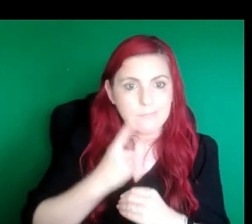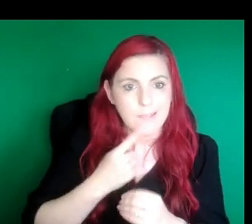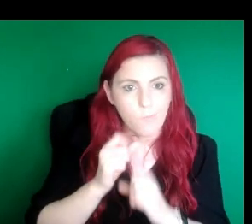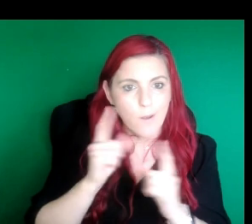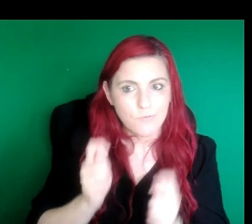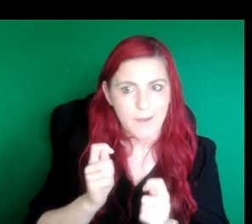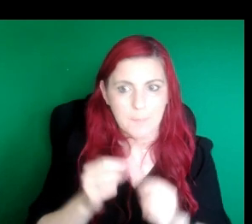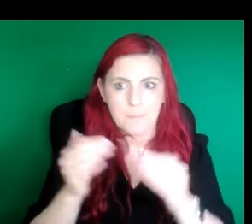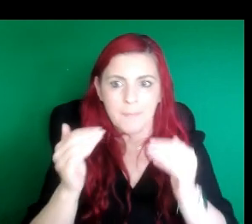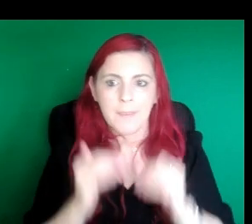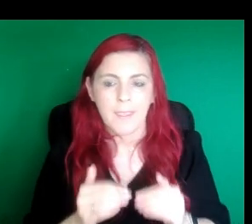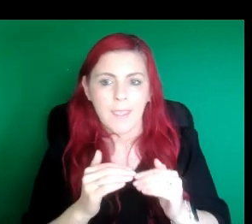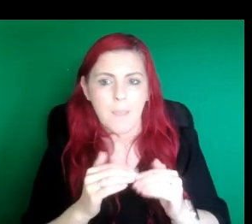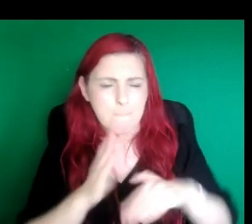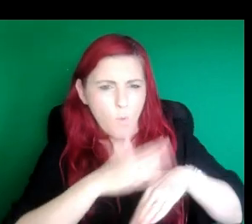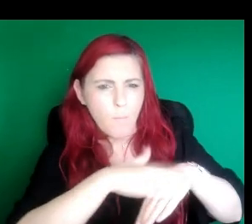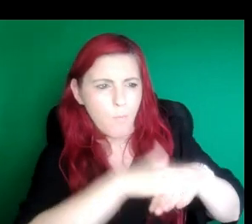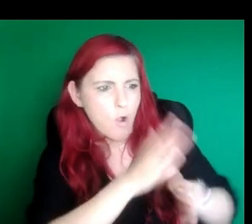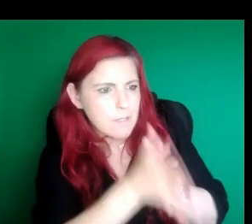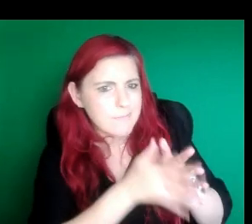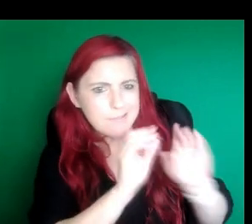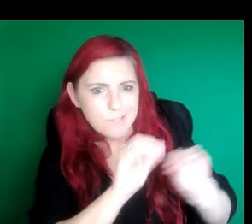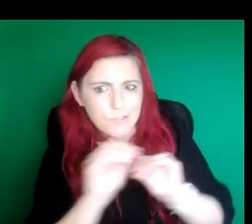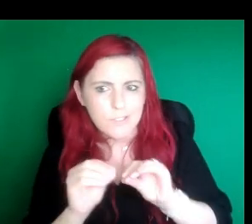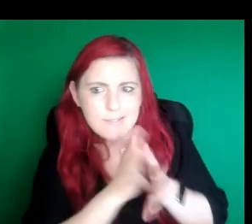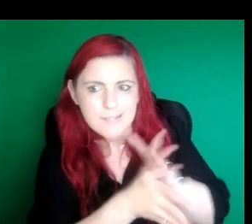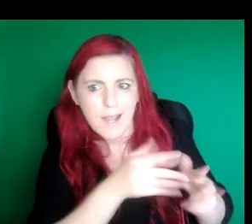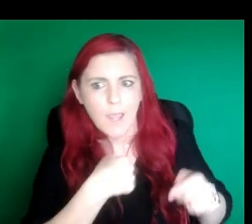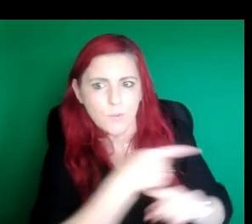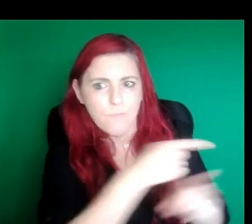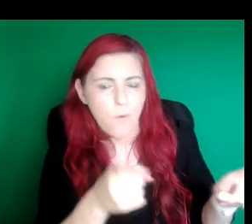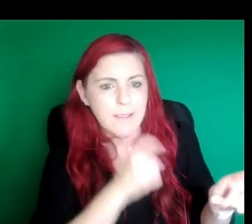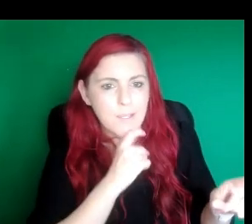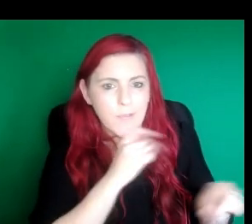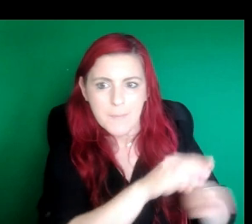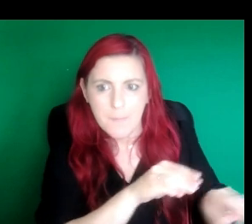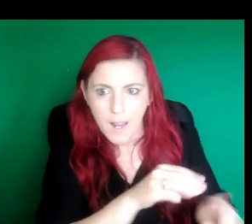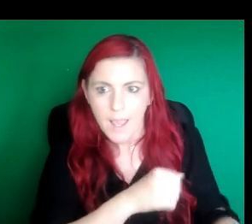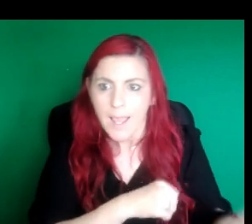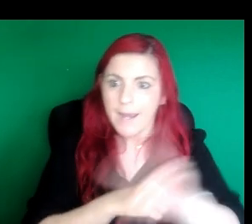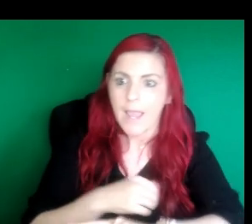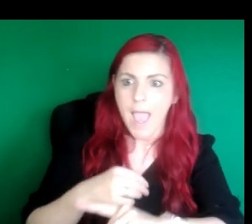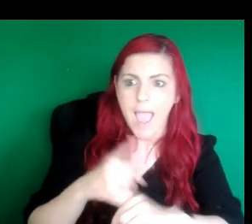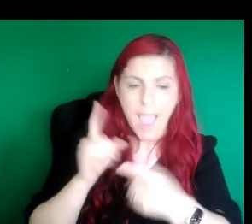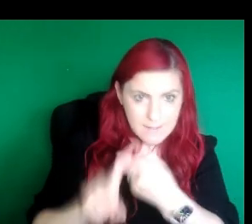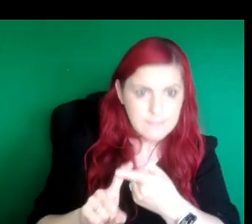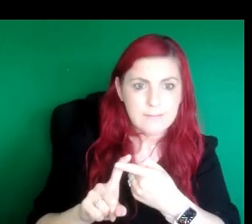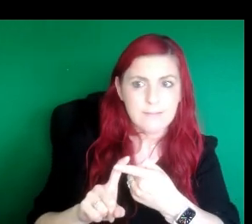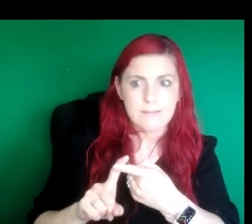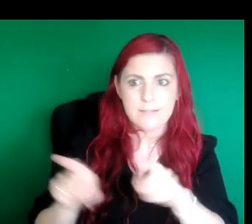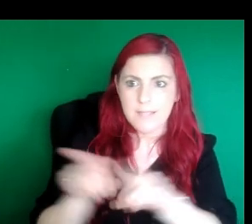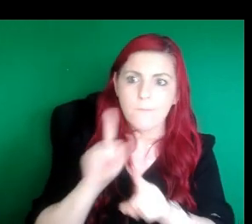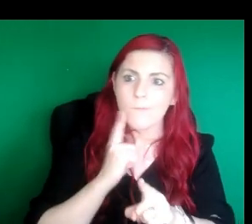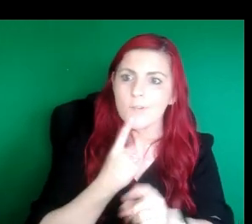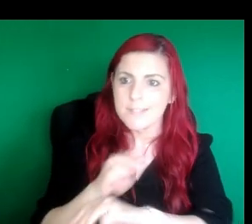Increase sign language education for hearing people, and access to quality sign language education for deaf people, right? If deaf people want, if they were